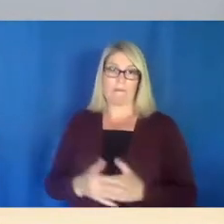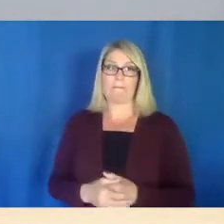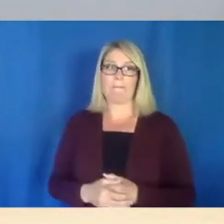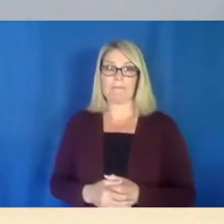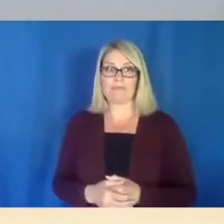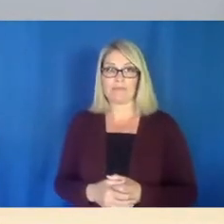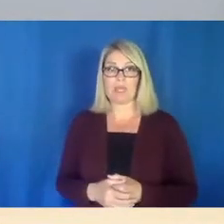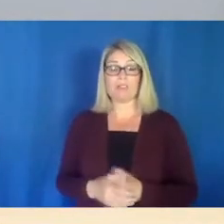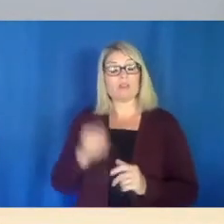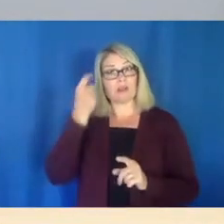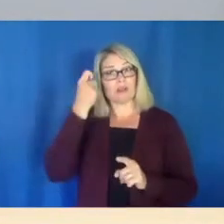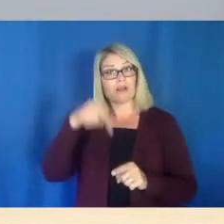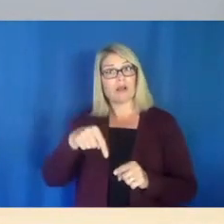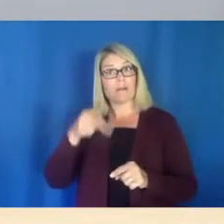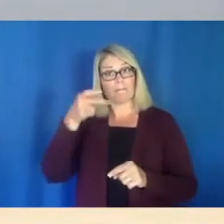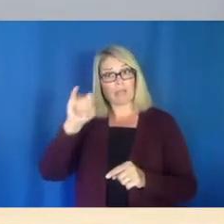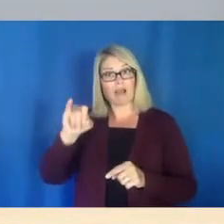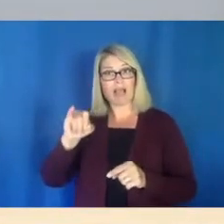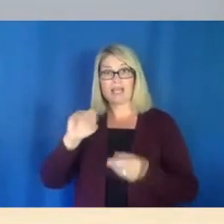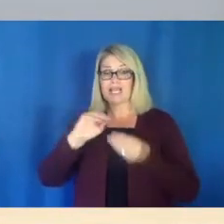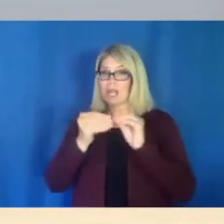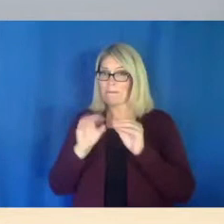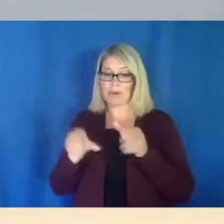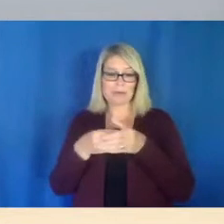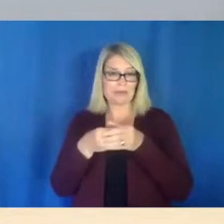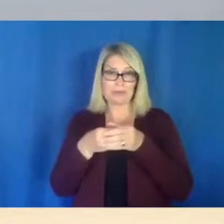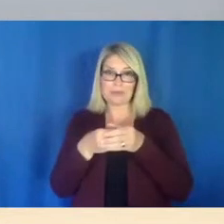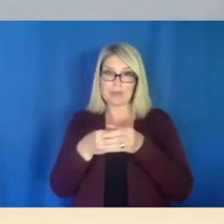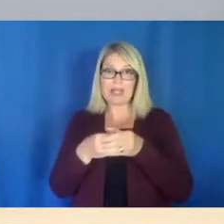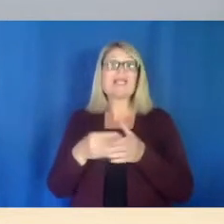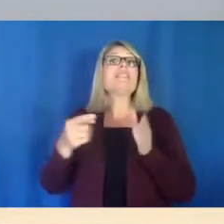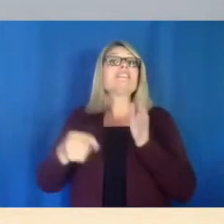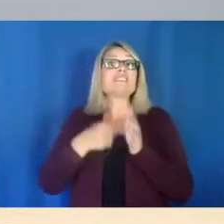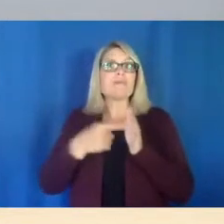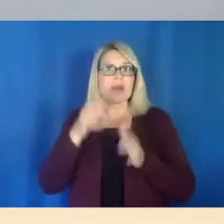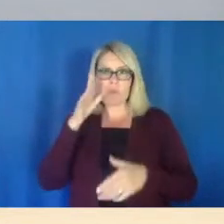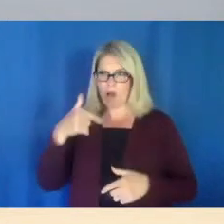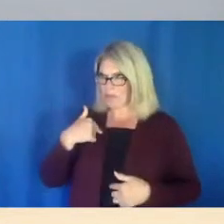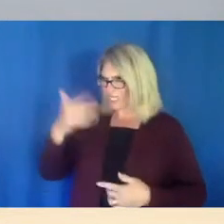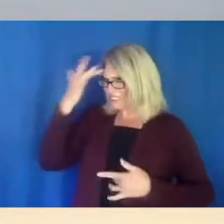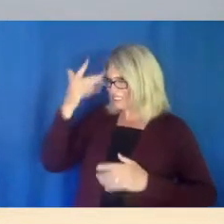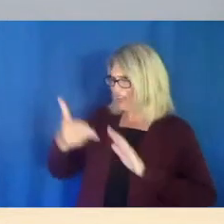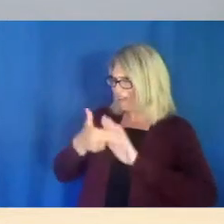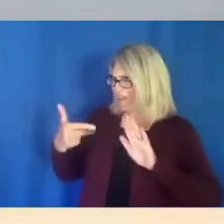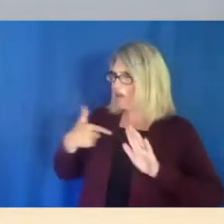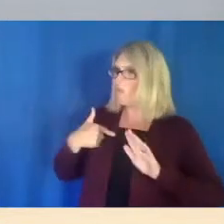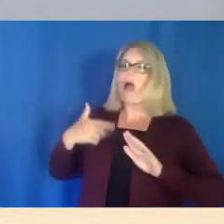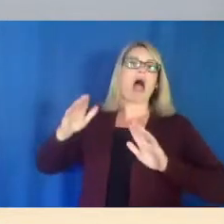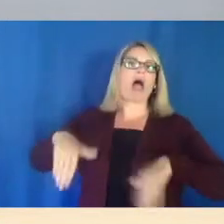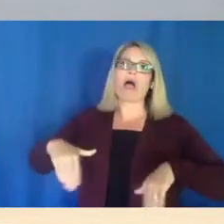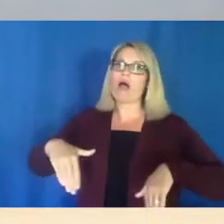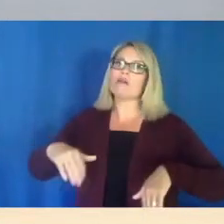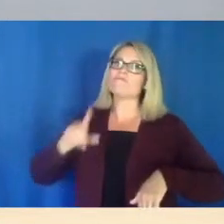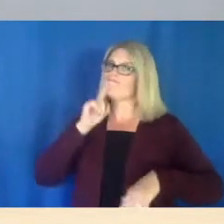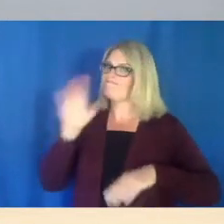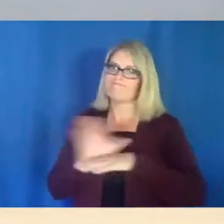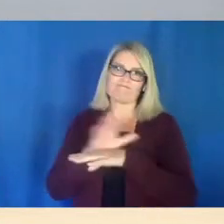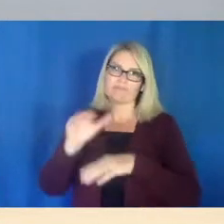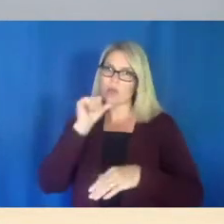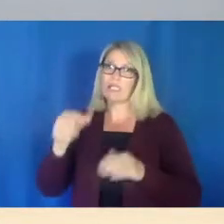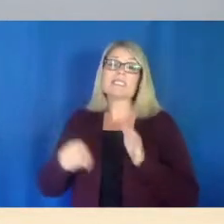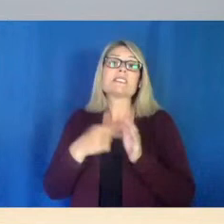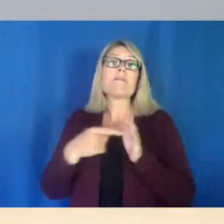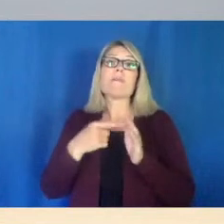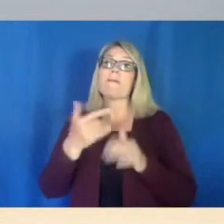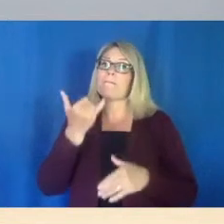of COVID-19, false positive results are not unexpected. The test is accurate 99% of the time. It